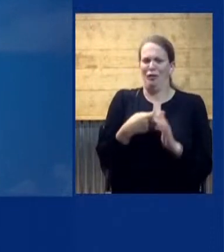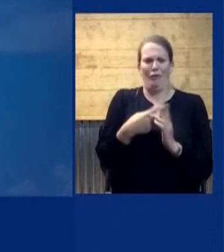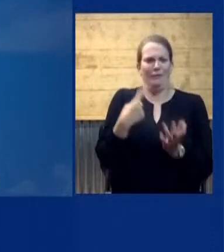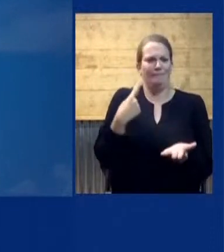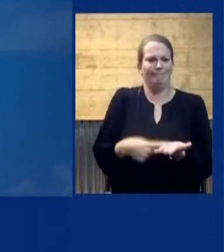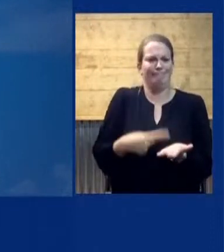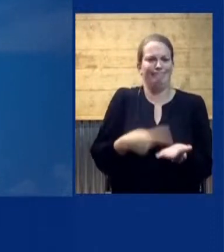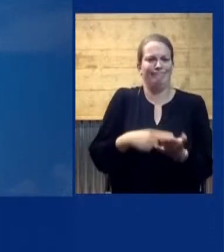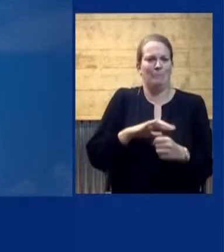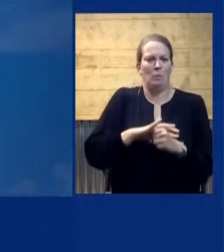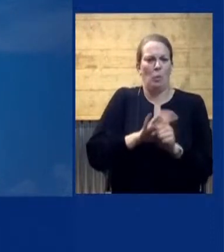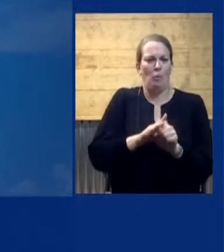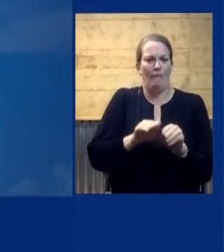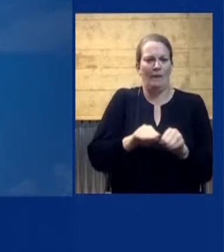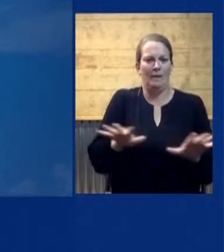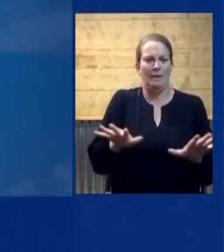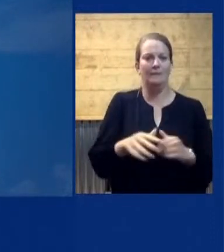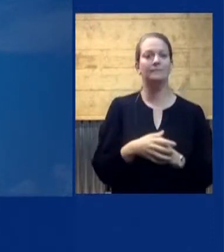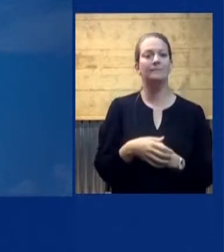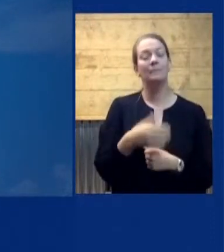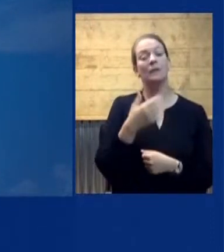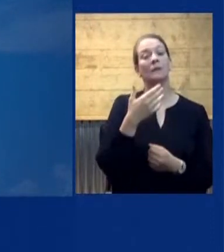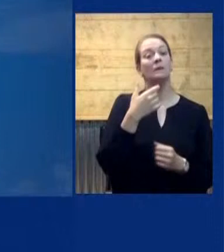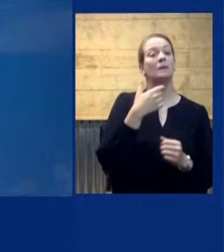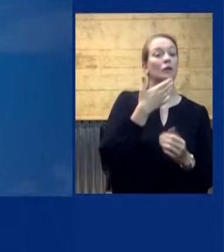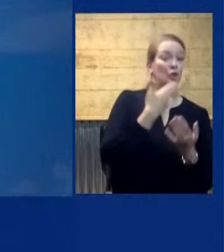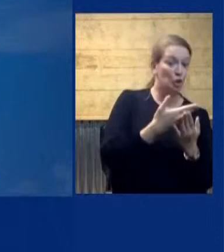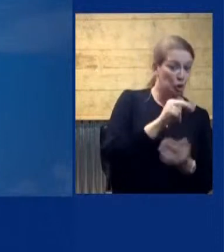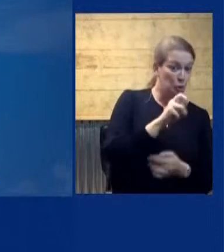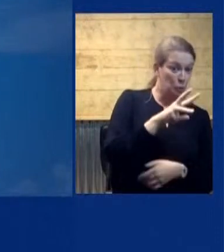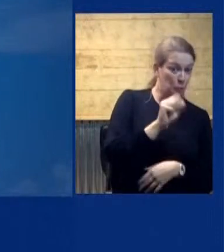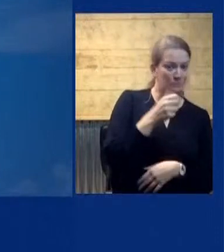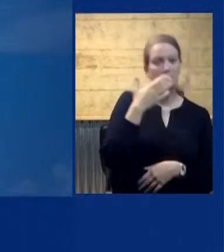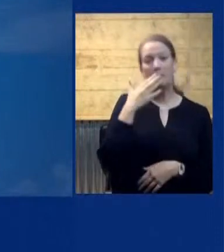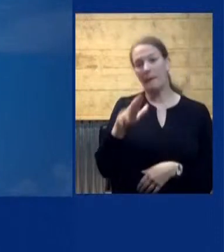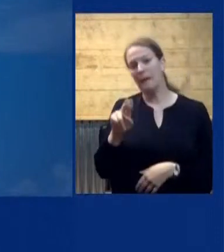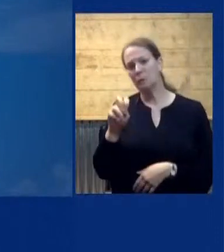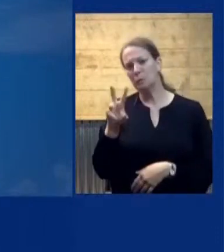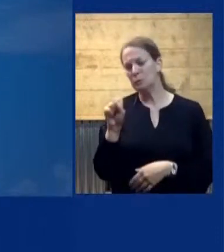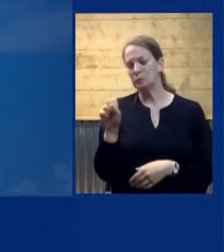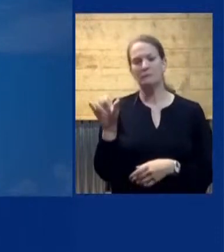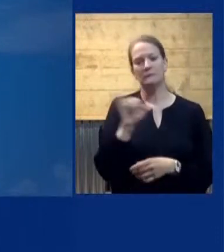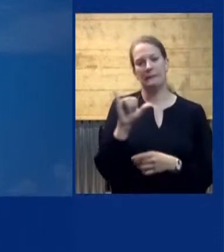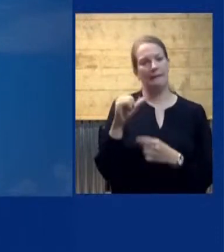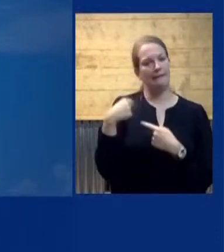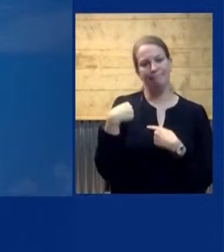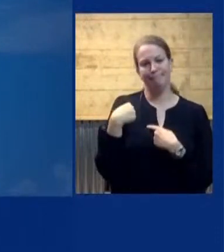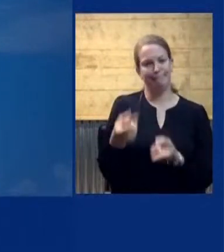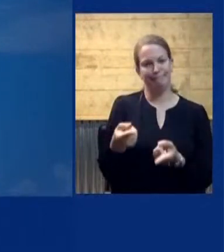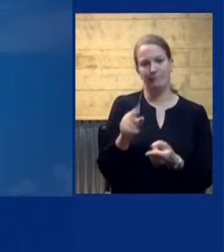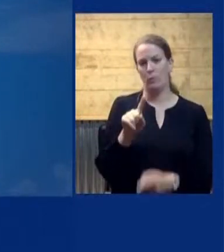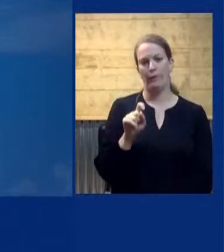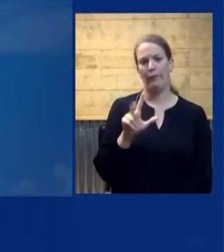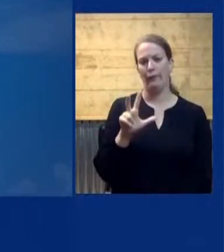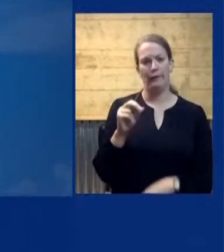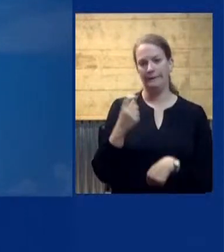doesn't. We have good news, bad news. It's like every other day of the past 130